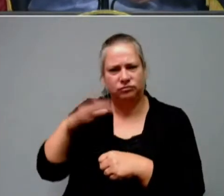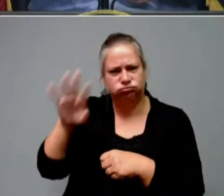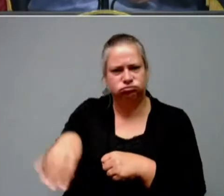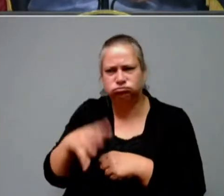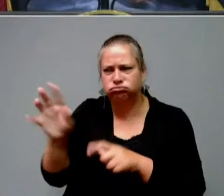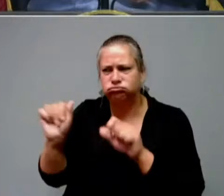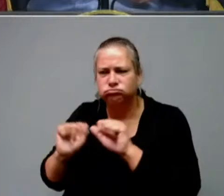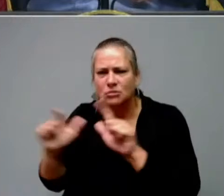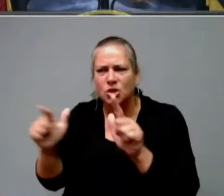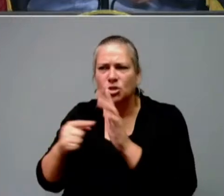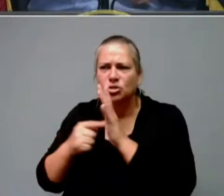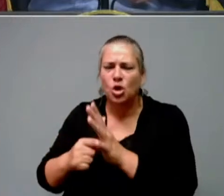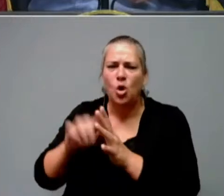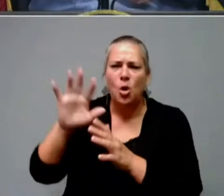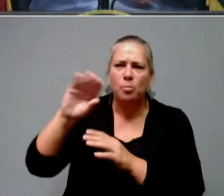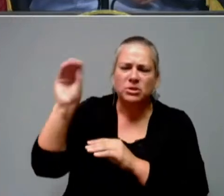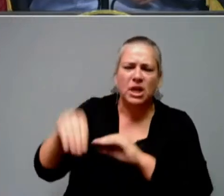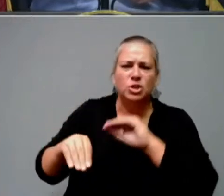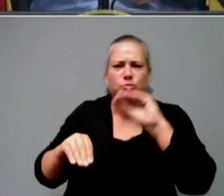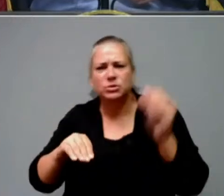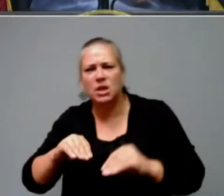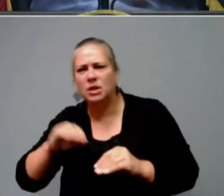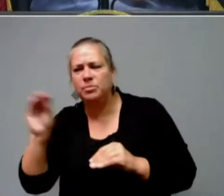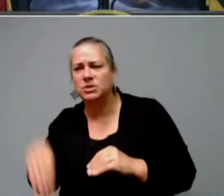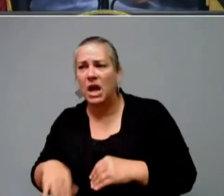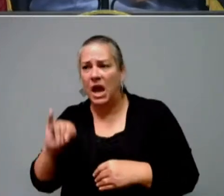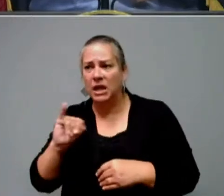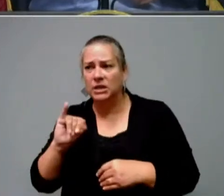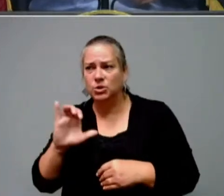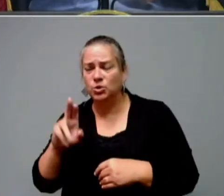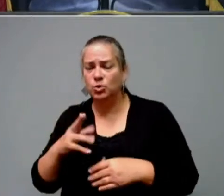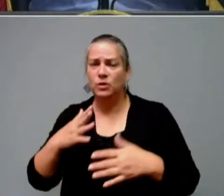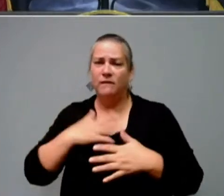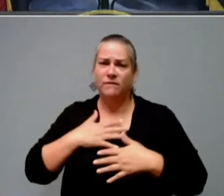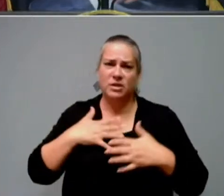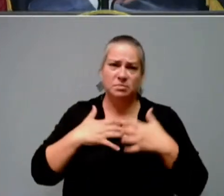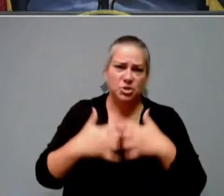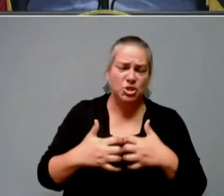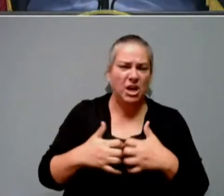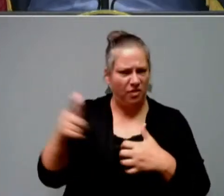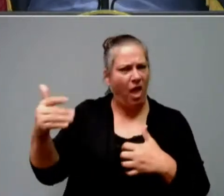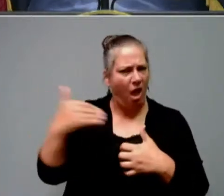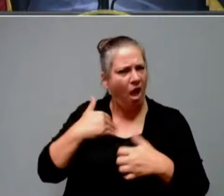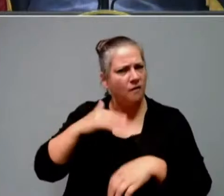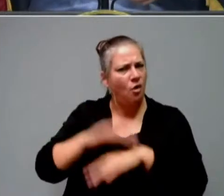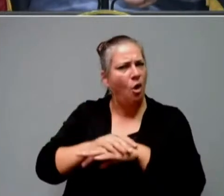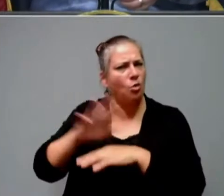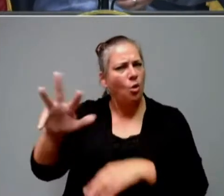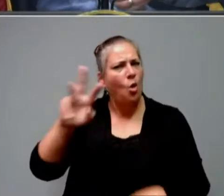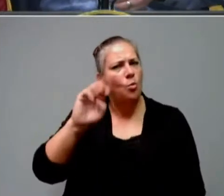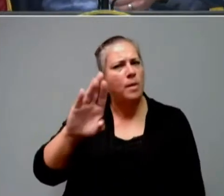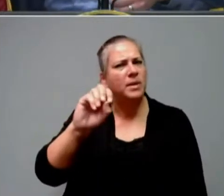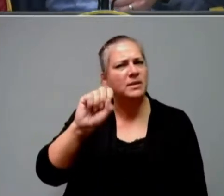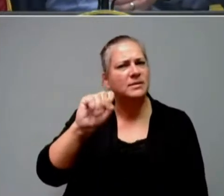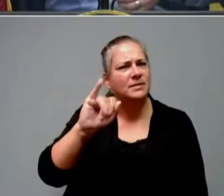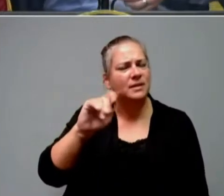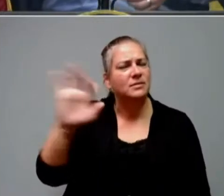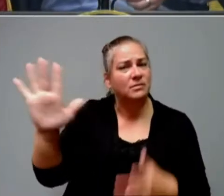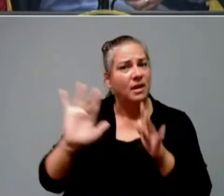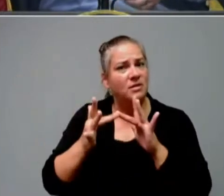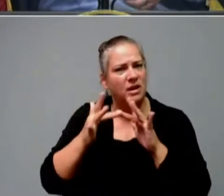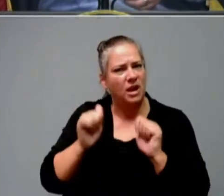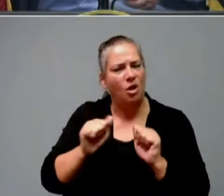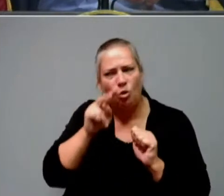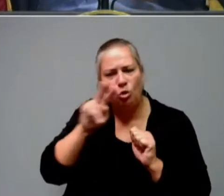proportion of their people in the hospital, the ICU, or ventilator are vaccinated or unvaccinated. It is overwhelmingly unvaccinated persons, and